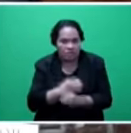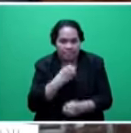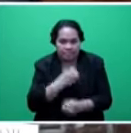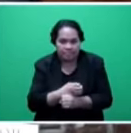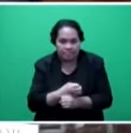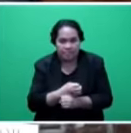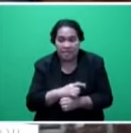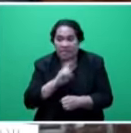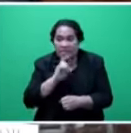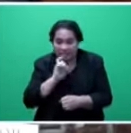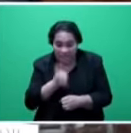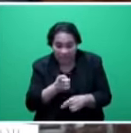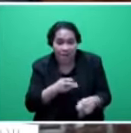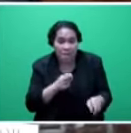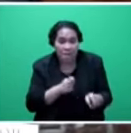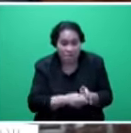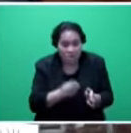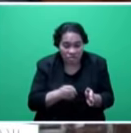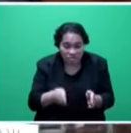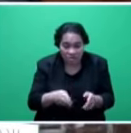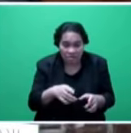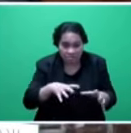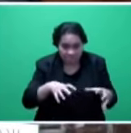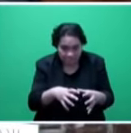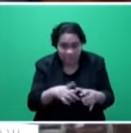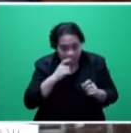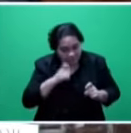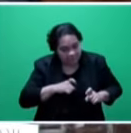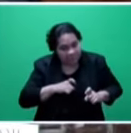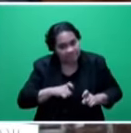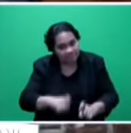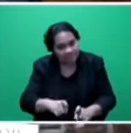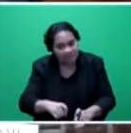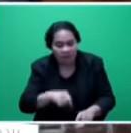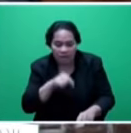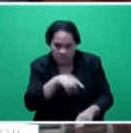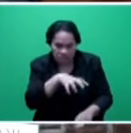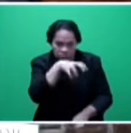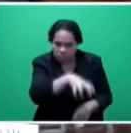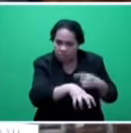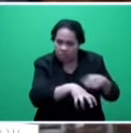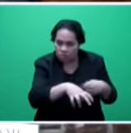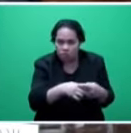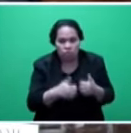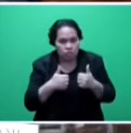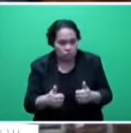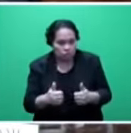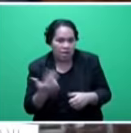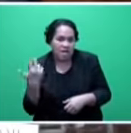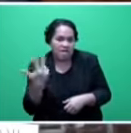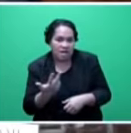If merchandise exports can be maintained, this sector can prove to be of great advantage in terms of creating